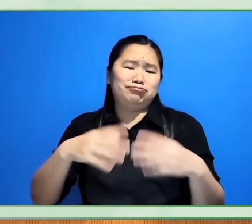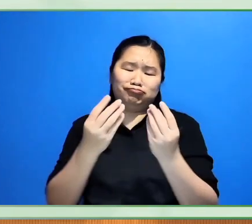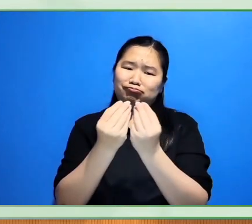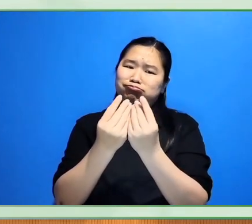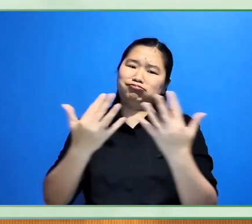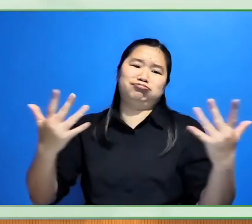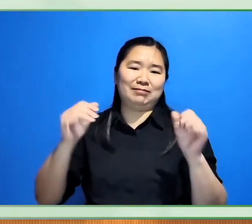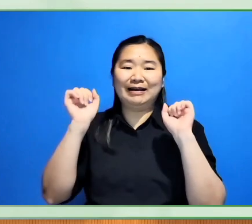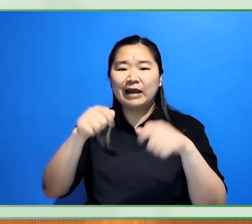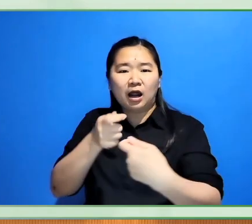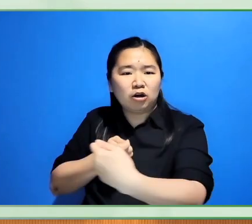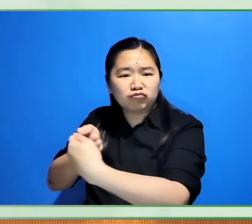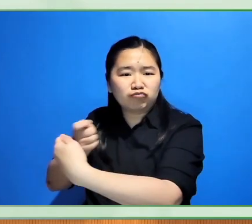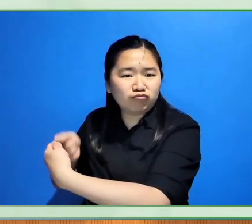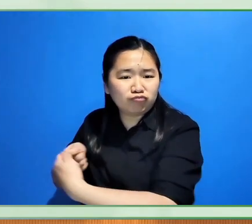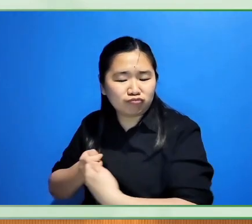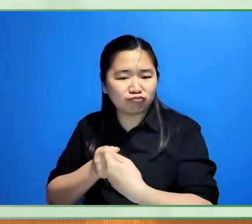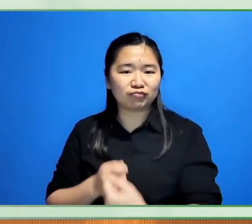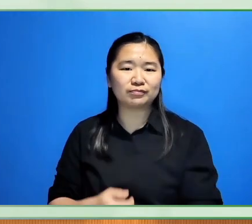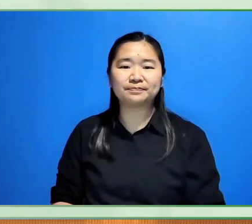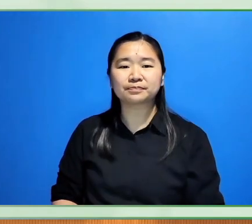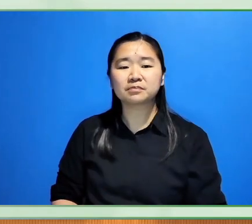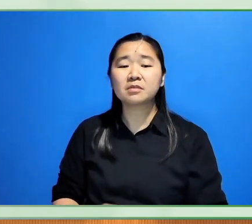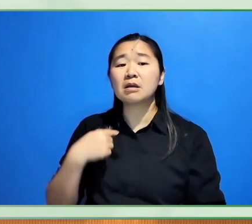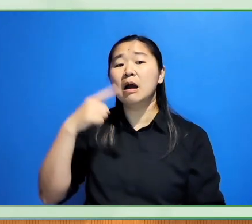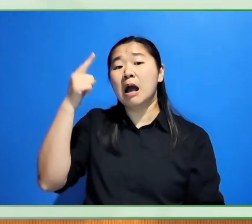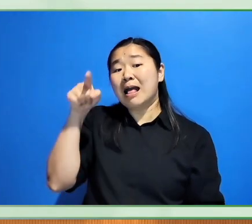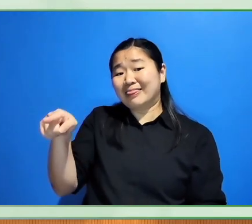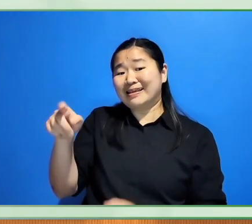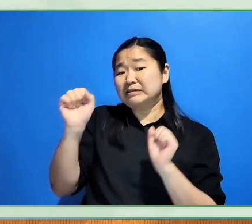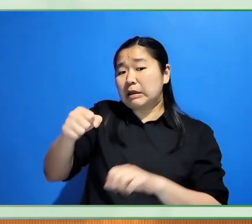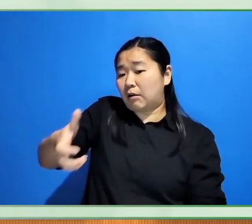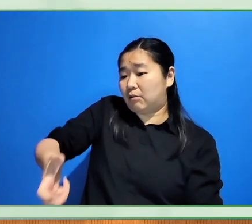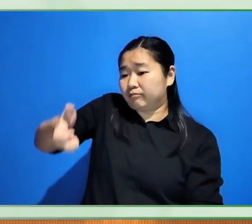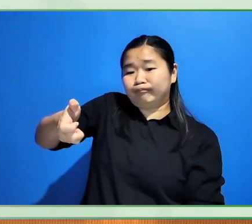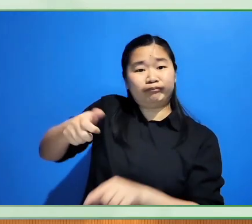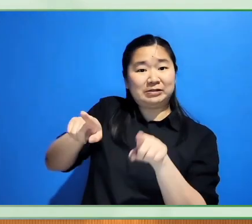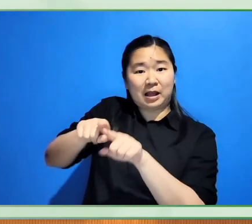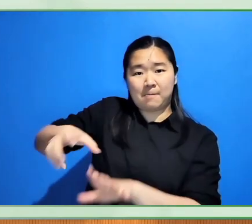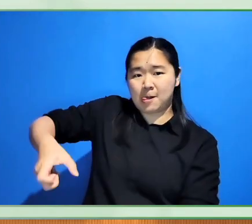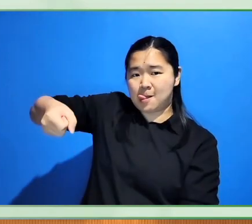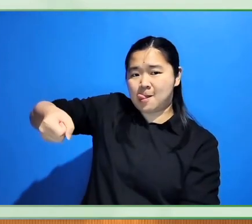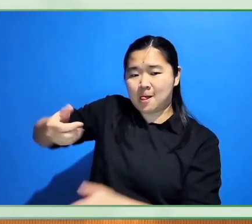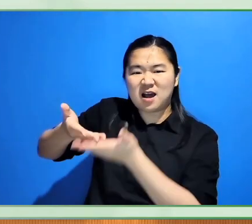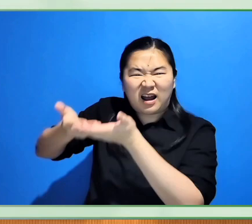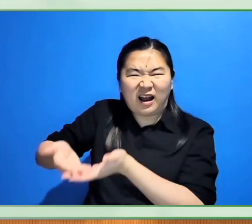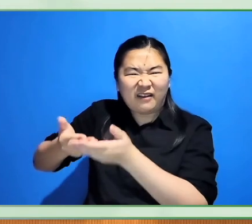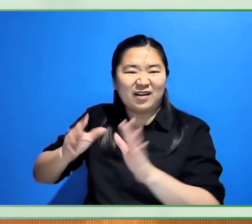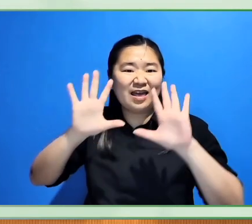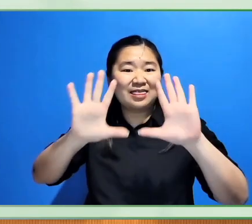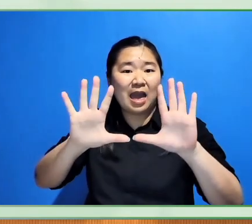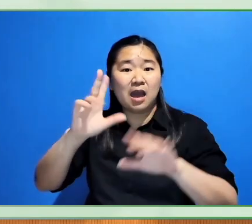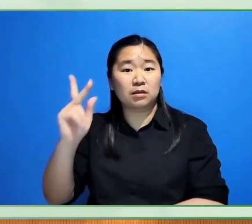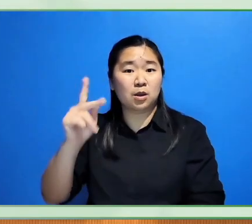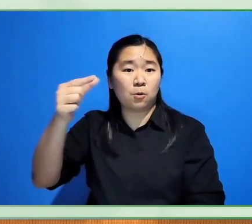bionic hand. I'll talk about another feature later, which is for clinician. For the socket, it's charged with a magnet